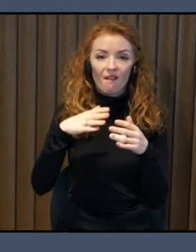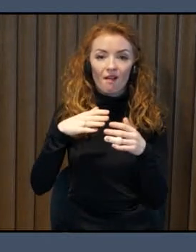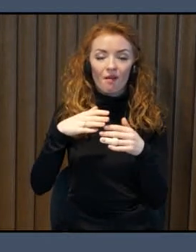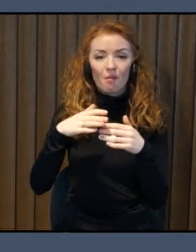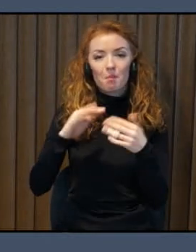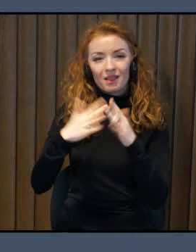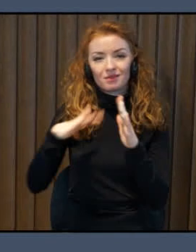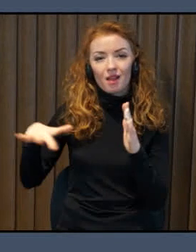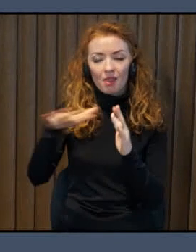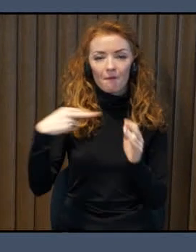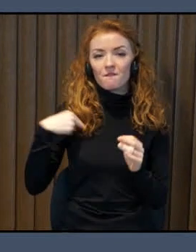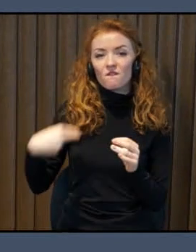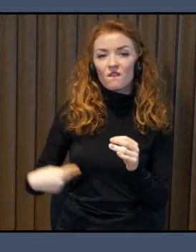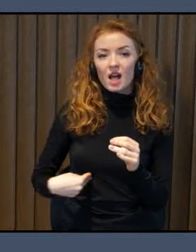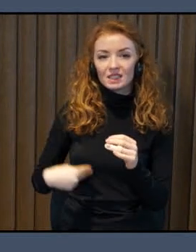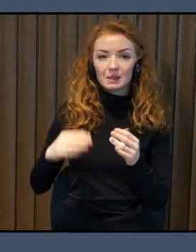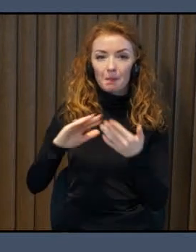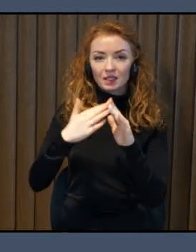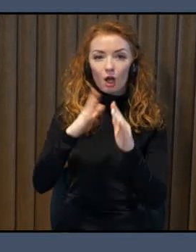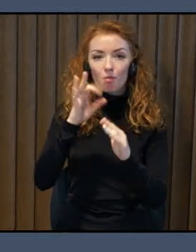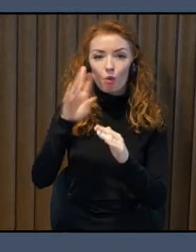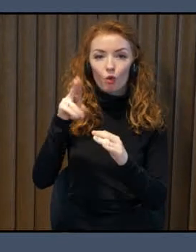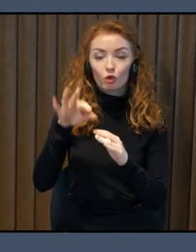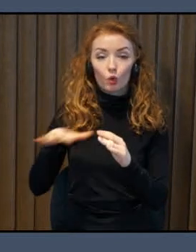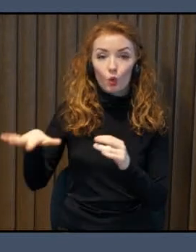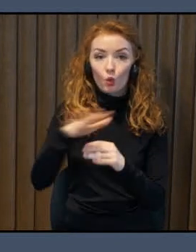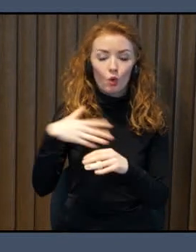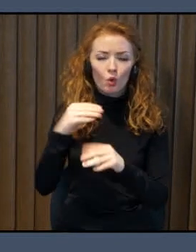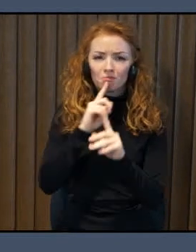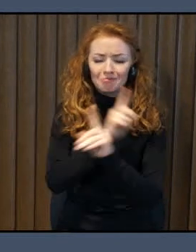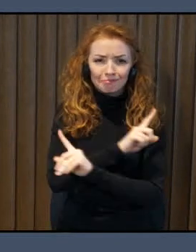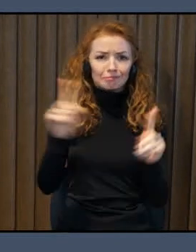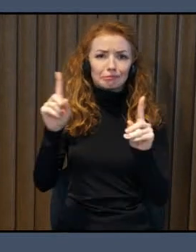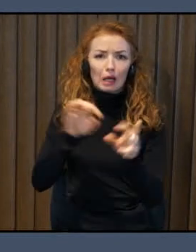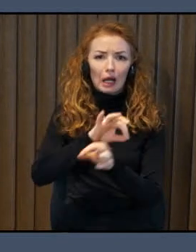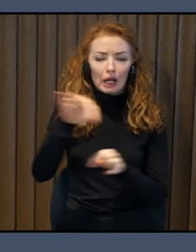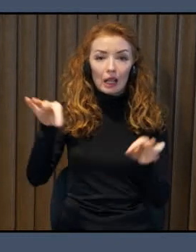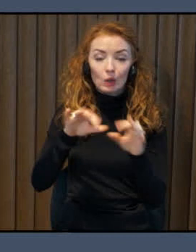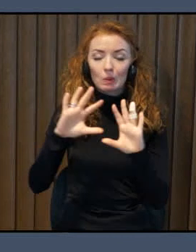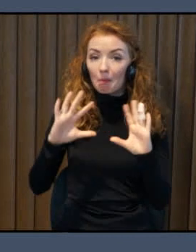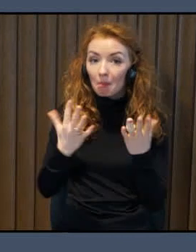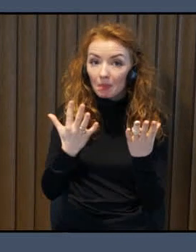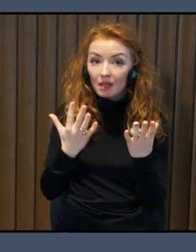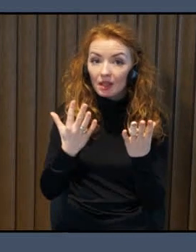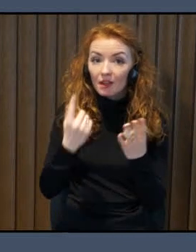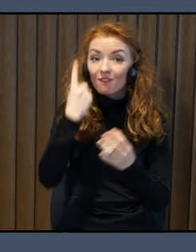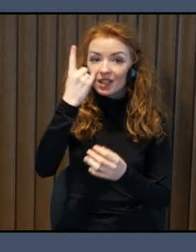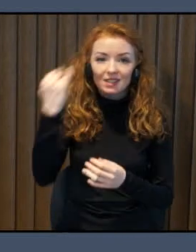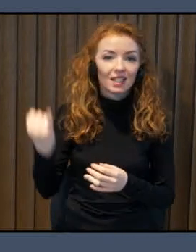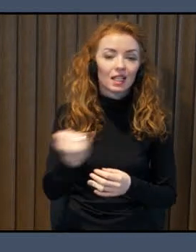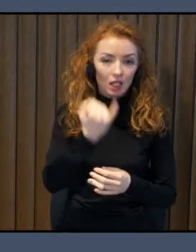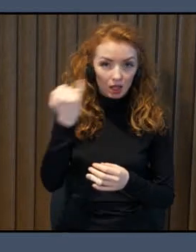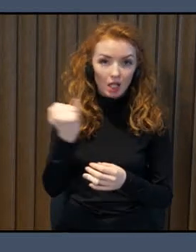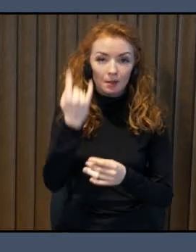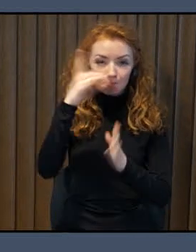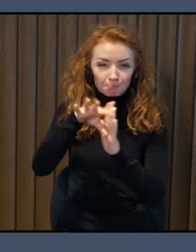project Villa Bordeaux, close to the French city Bordeaux, very exclusive